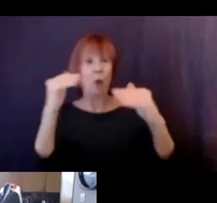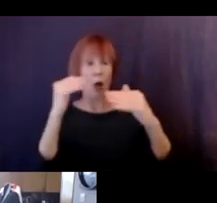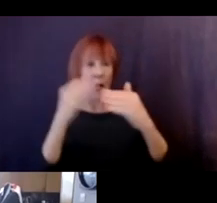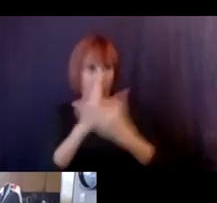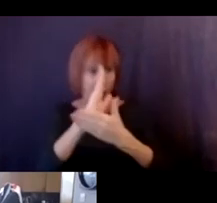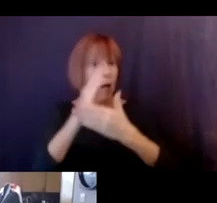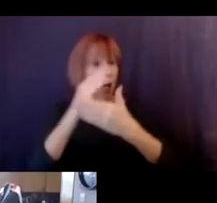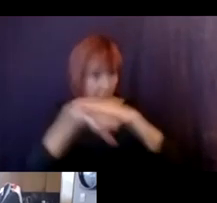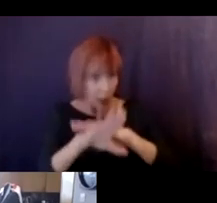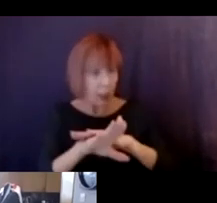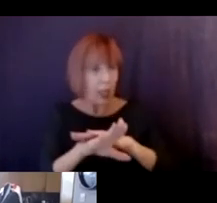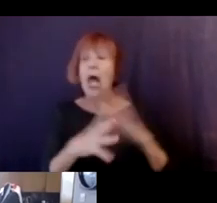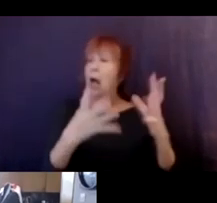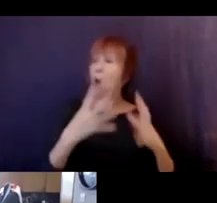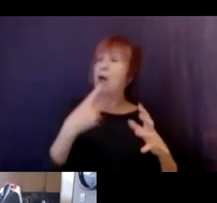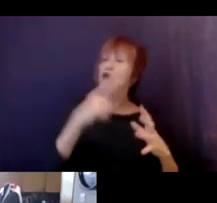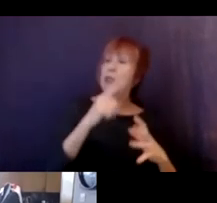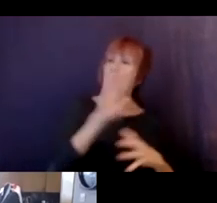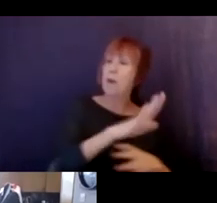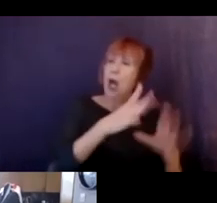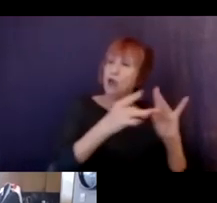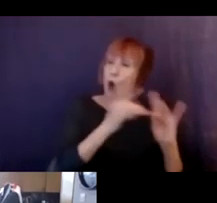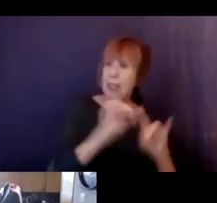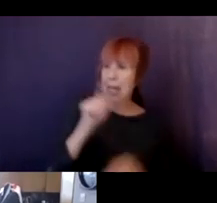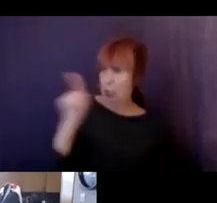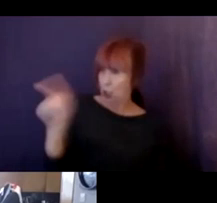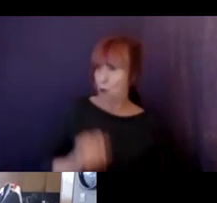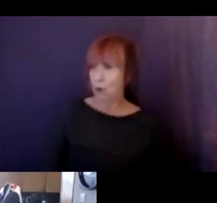want to tell their stories like you did?